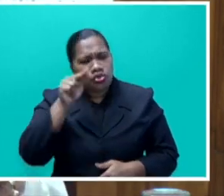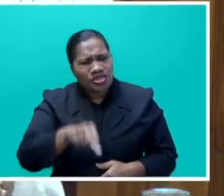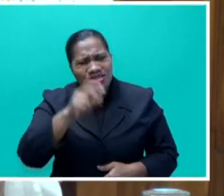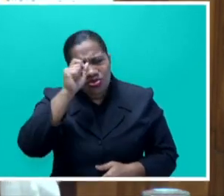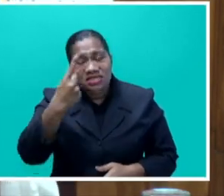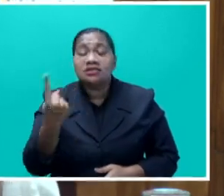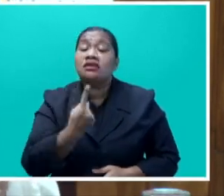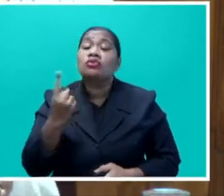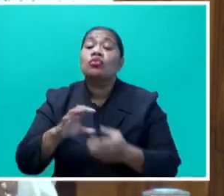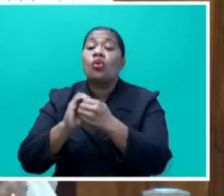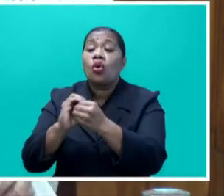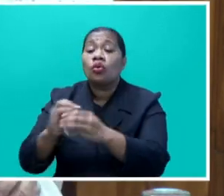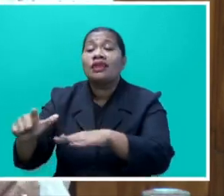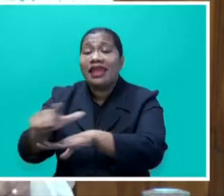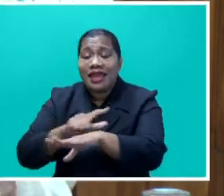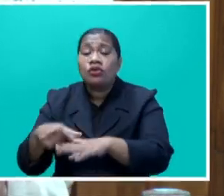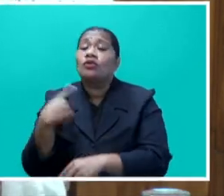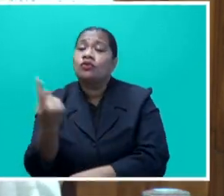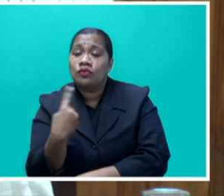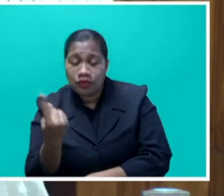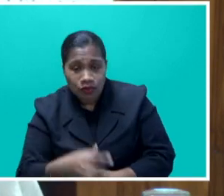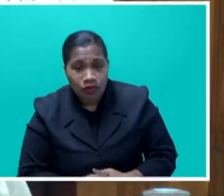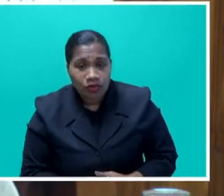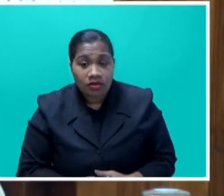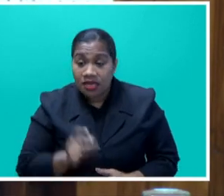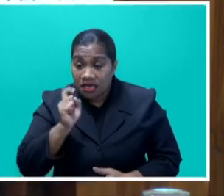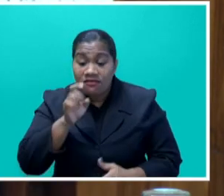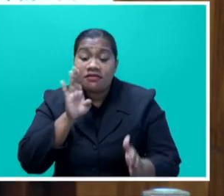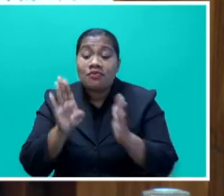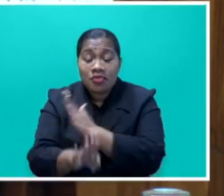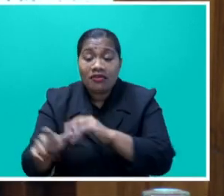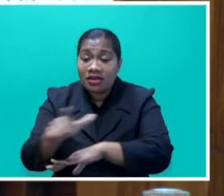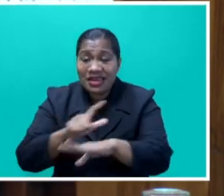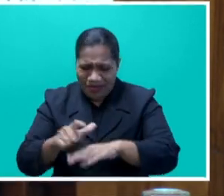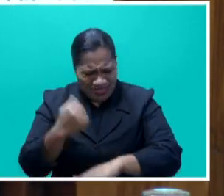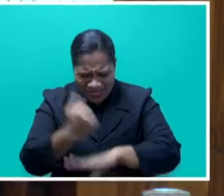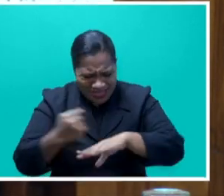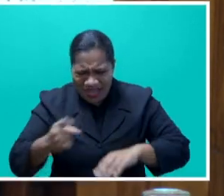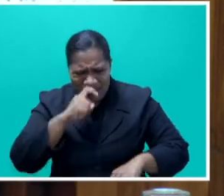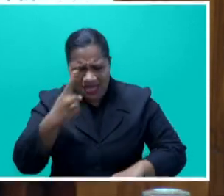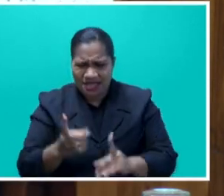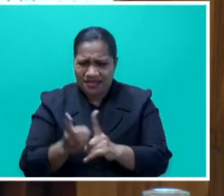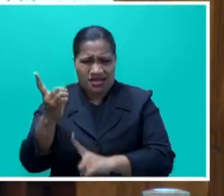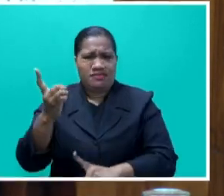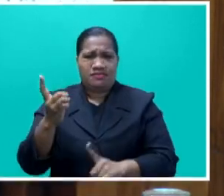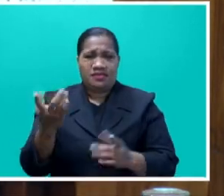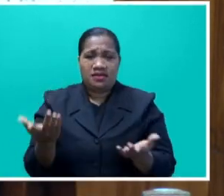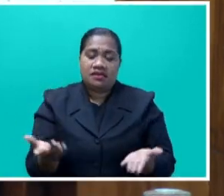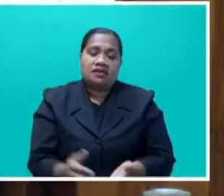owns the land. If it is a private land, there is no way government can develop that.